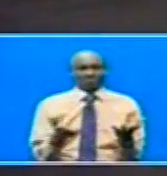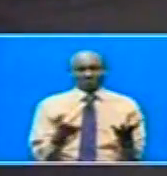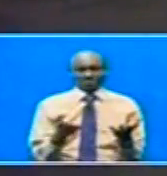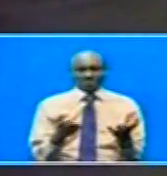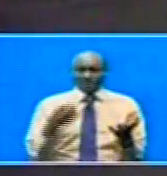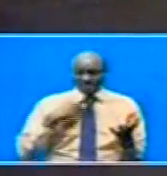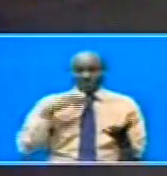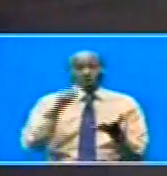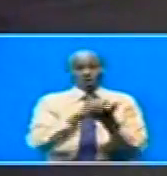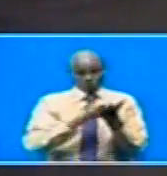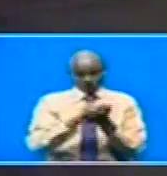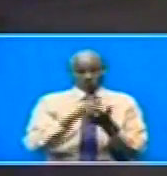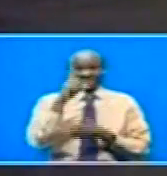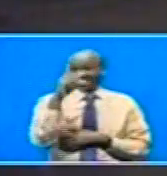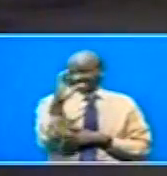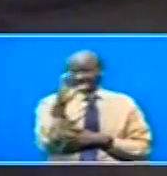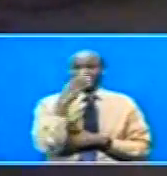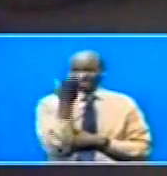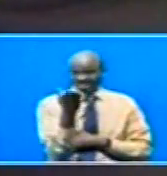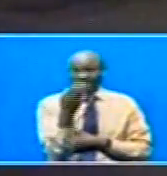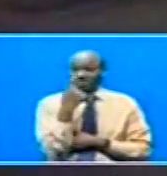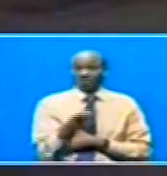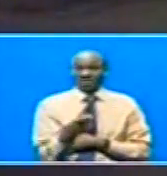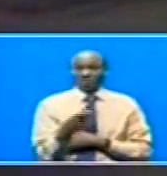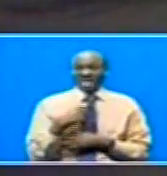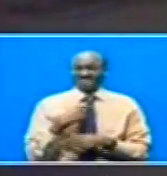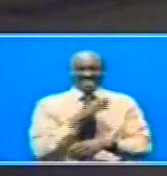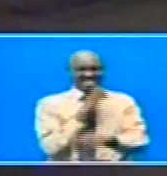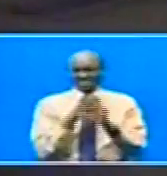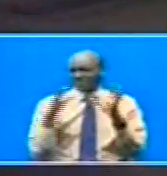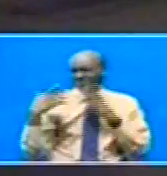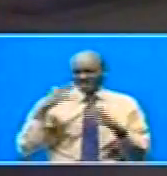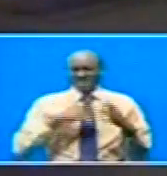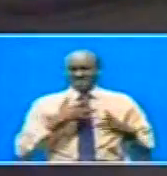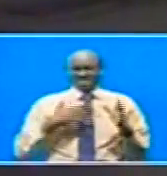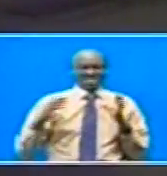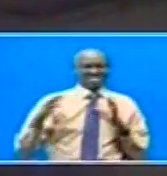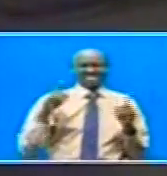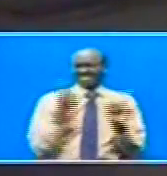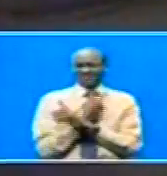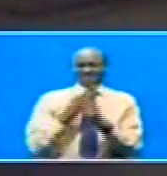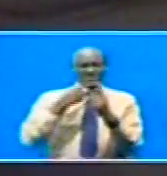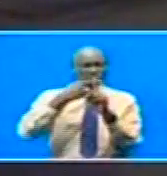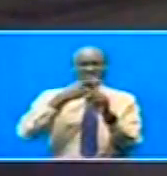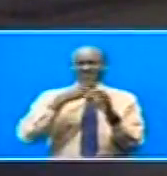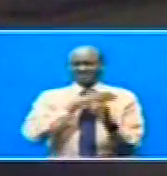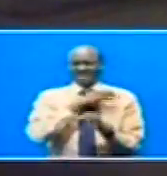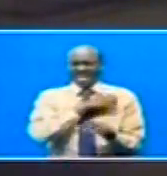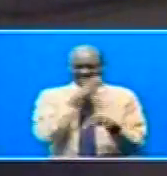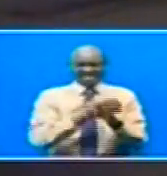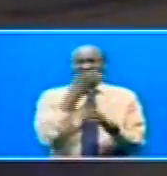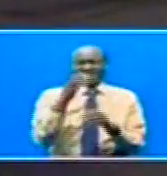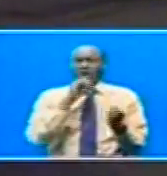was in Washington, D.C., and I remember the energy in the air. There was this something positive. It was like the world